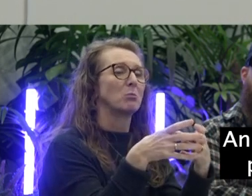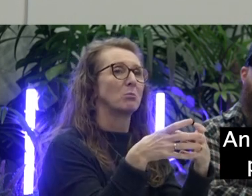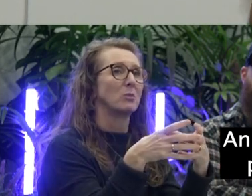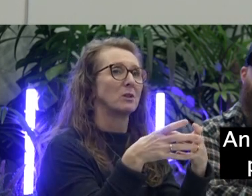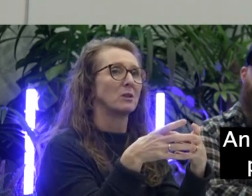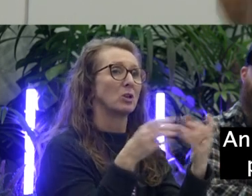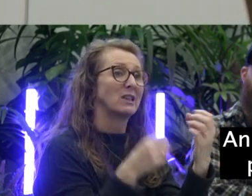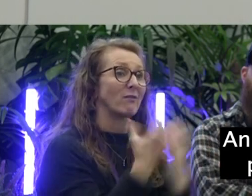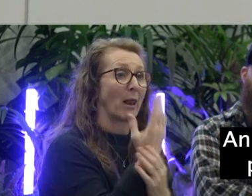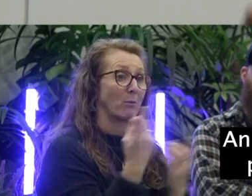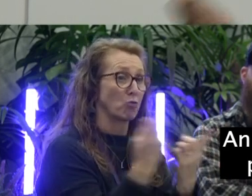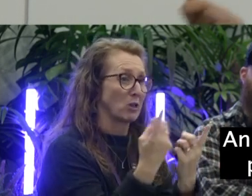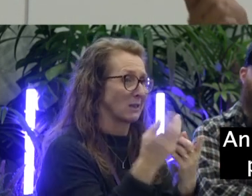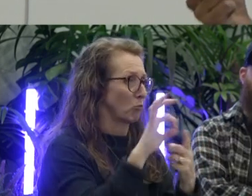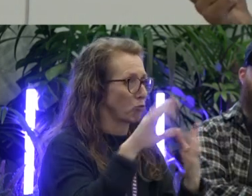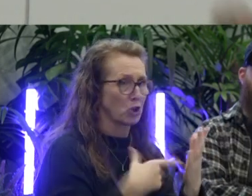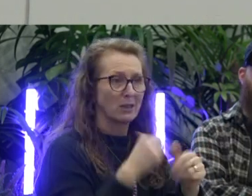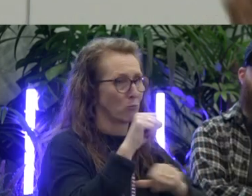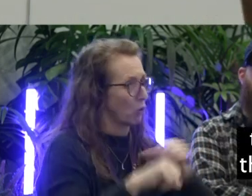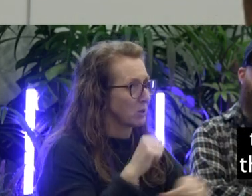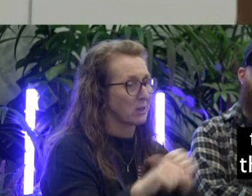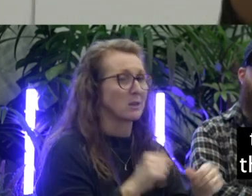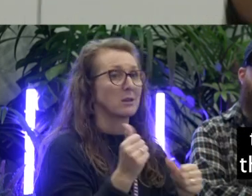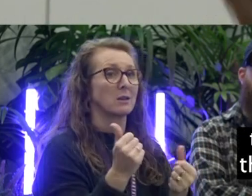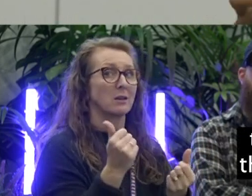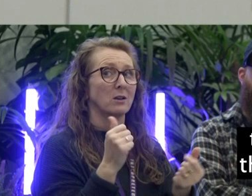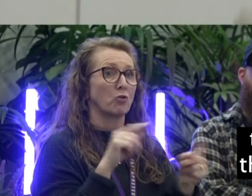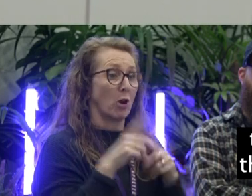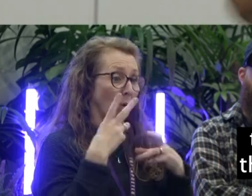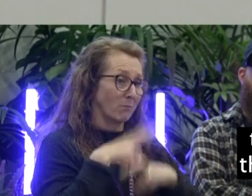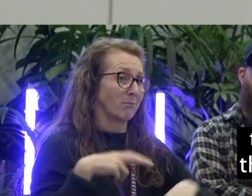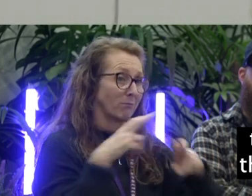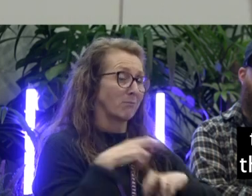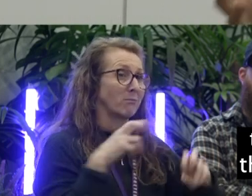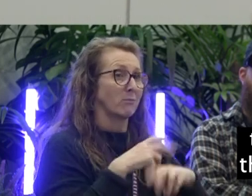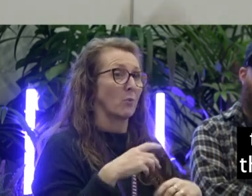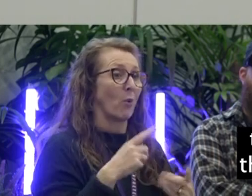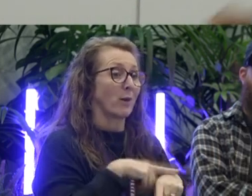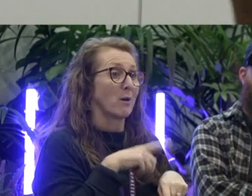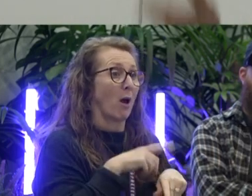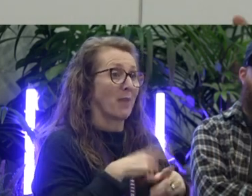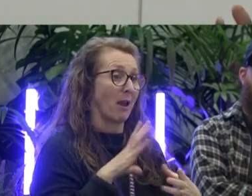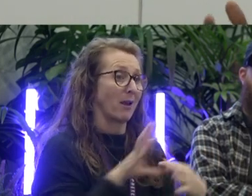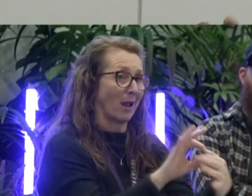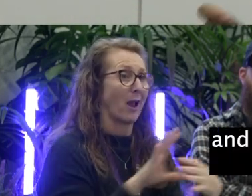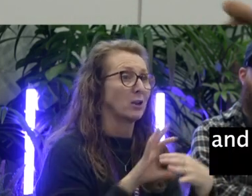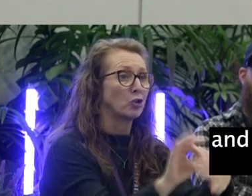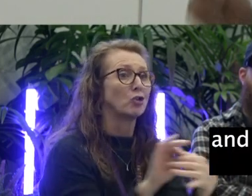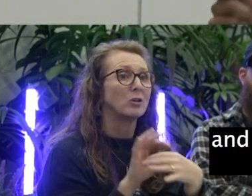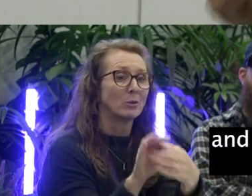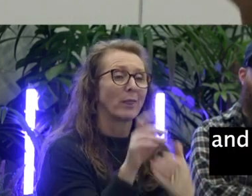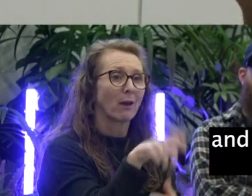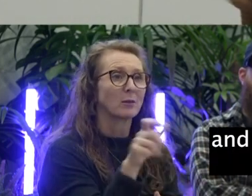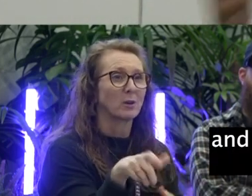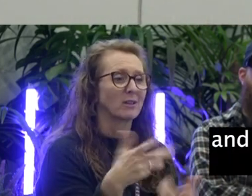An invite to teams that are developing products or projects or processes to explore the moments in which they might engage their customers or their audiences and how